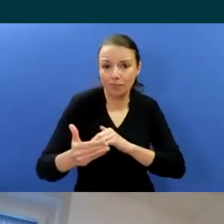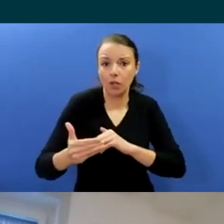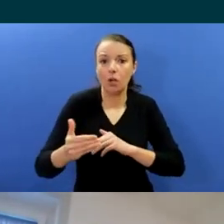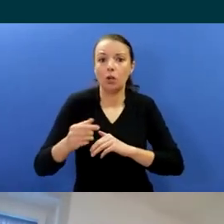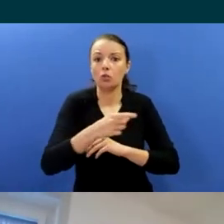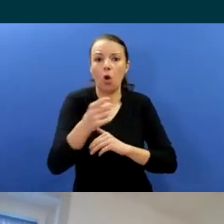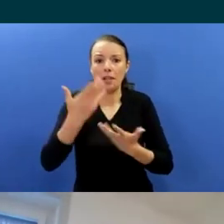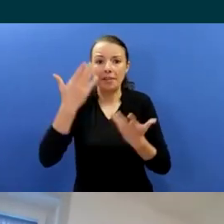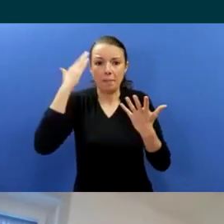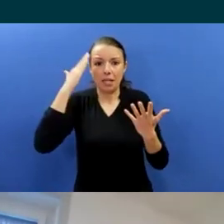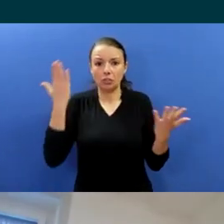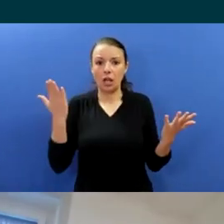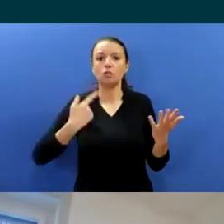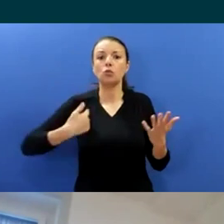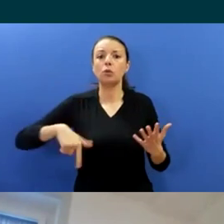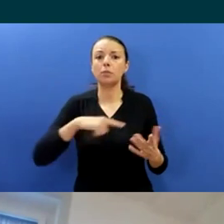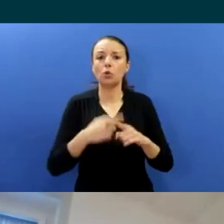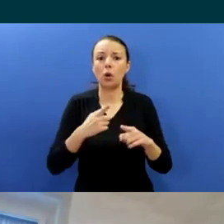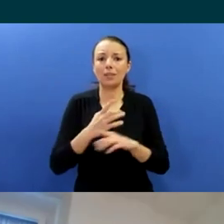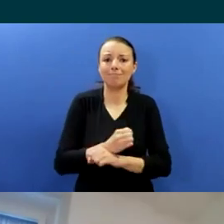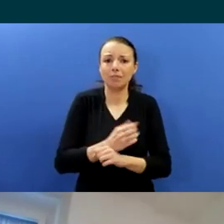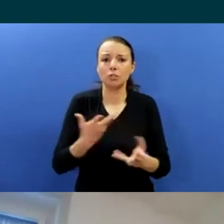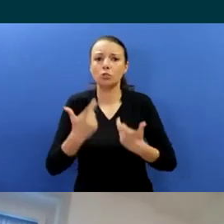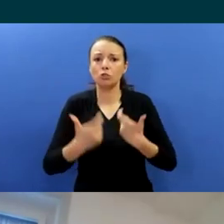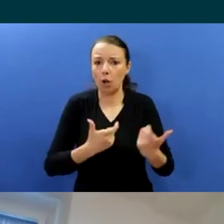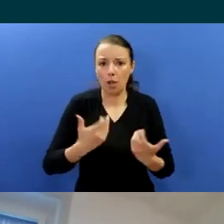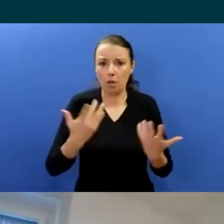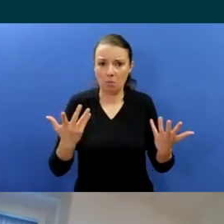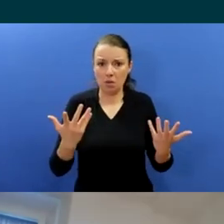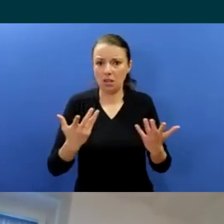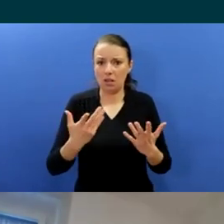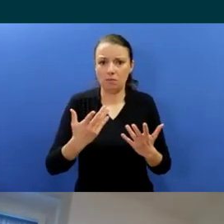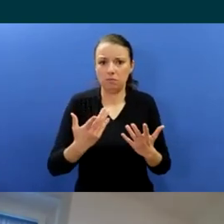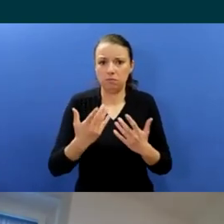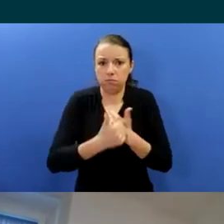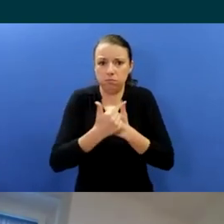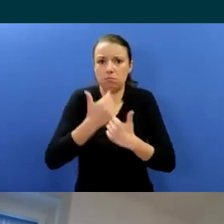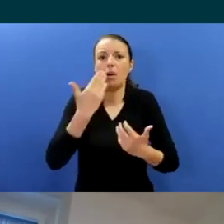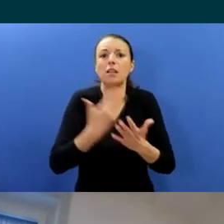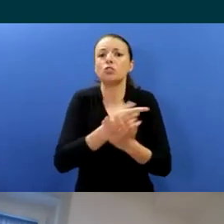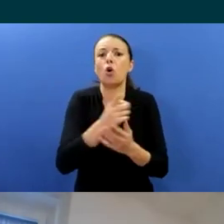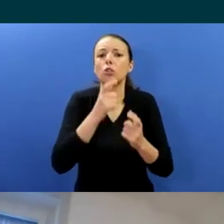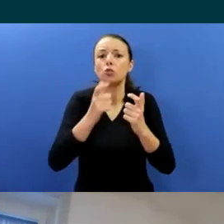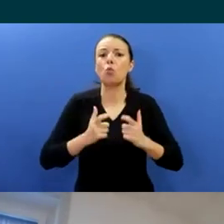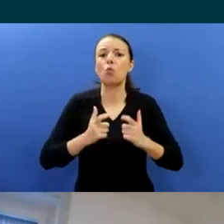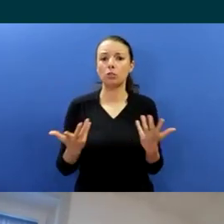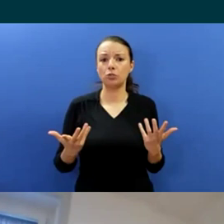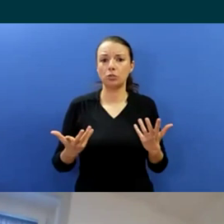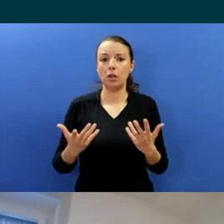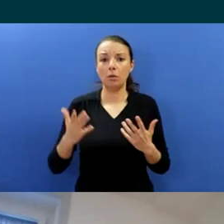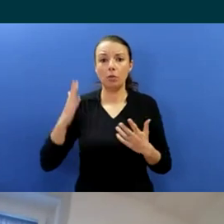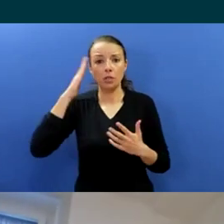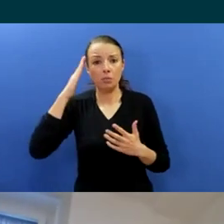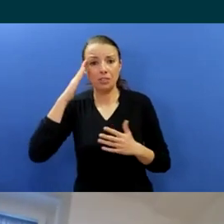not justified to say, okay, they live in a municipality right next to Thun.